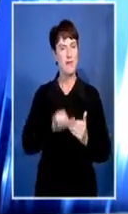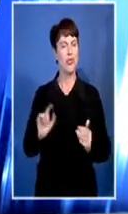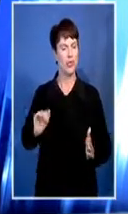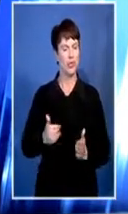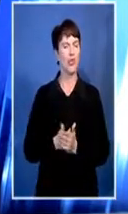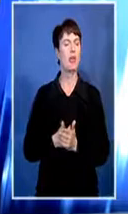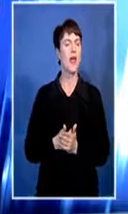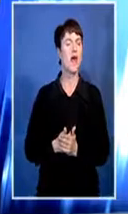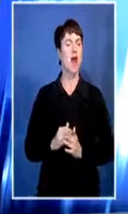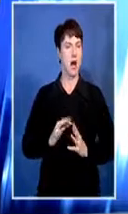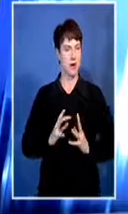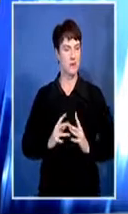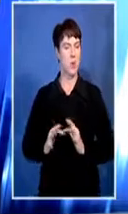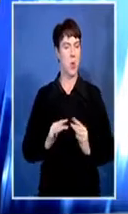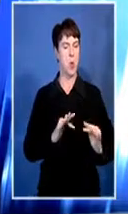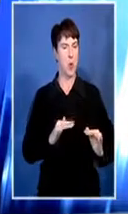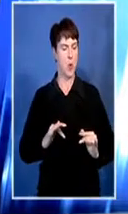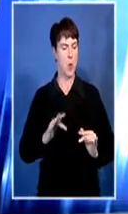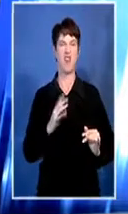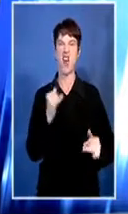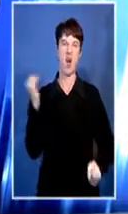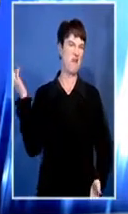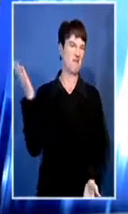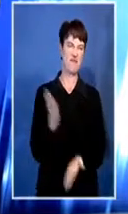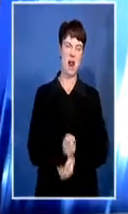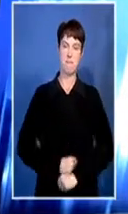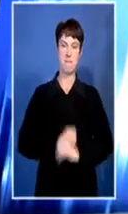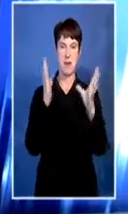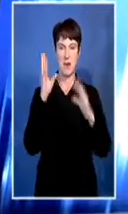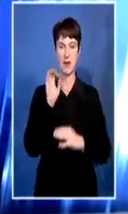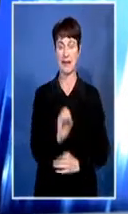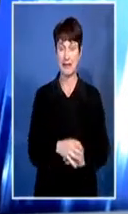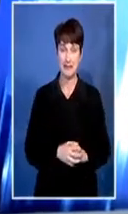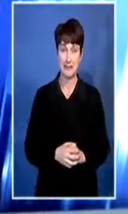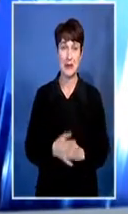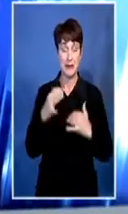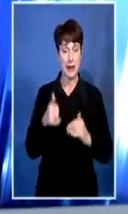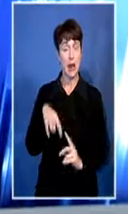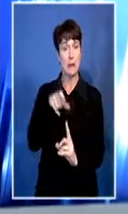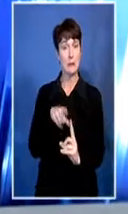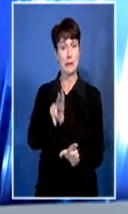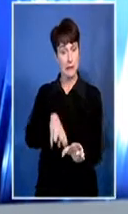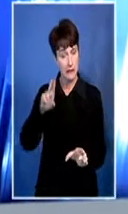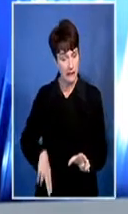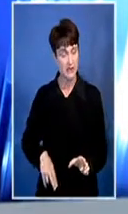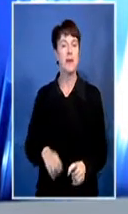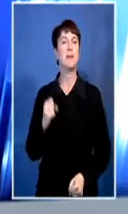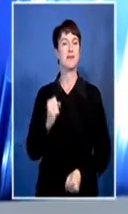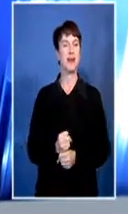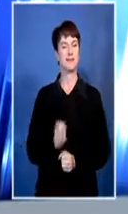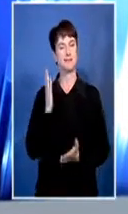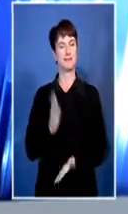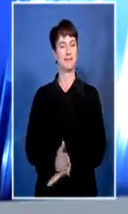as it were. The resignation of Mr. al-Baradei, I think, further delegitimizes the current regime in Egypt,